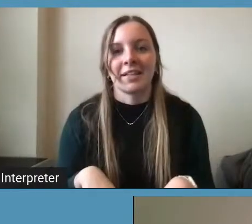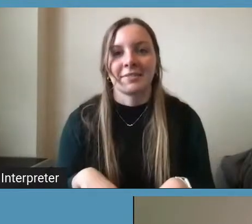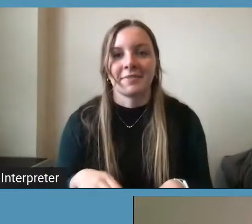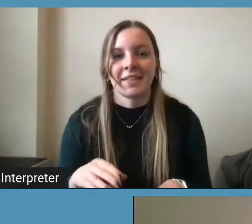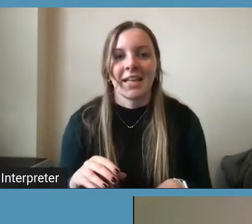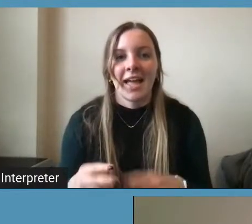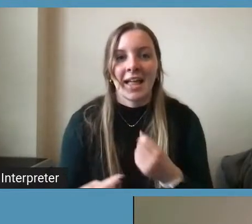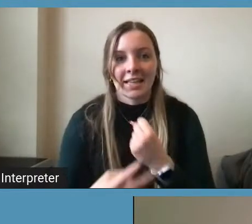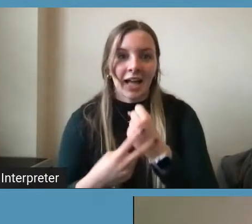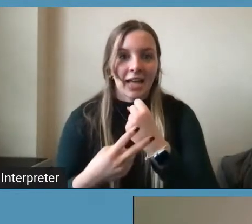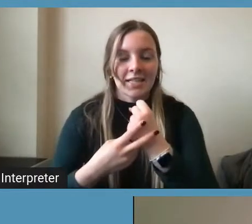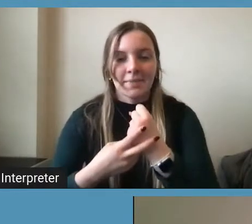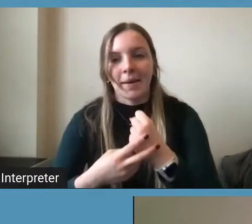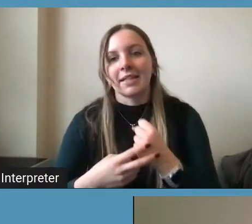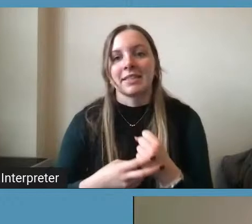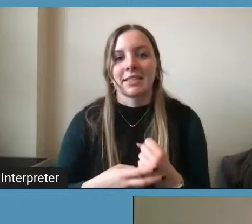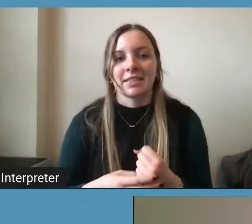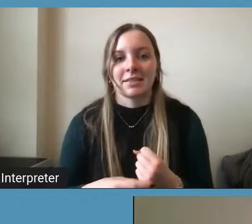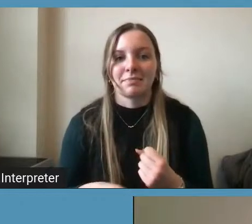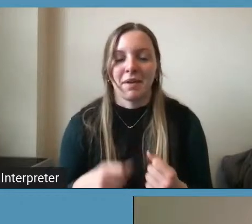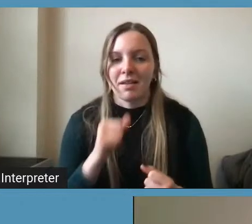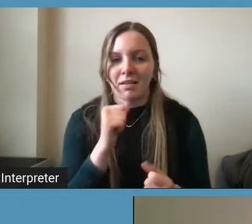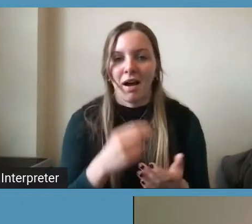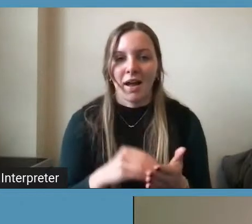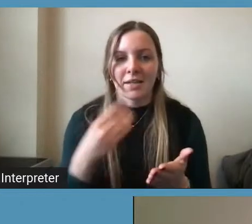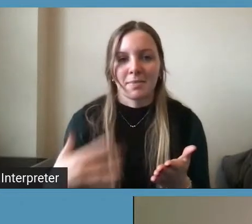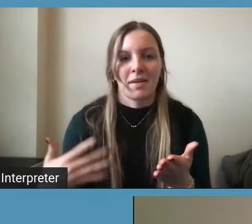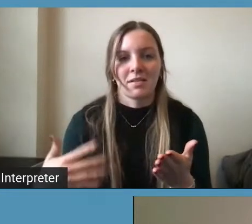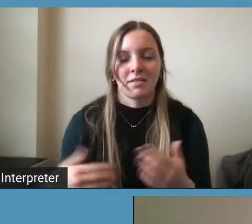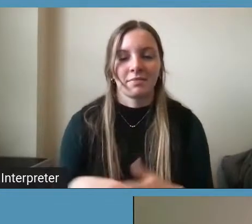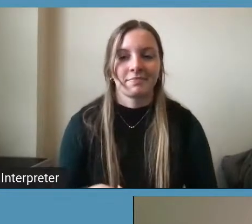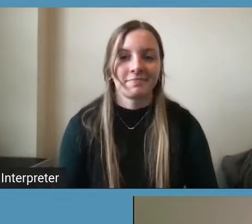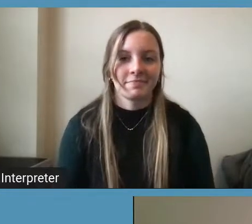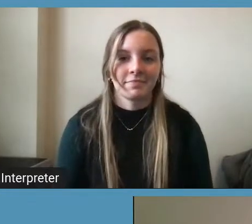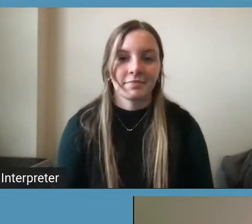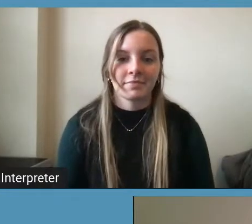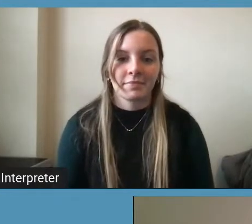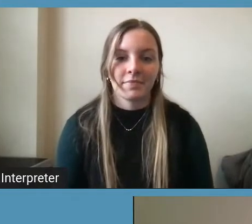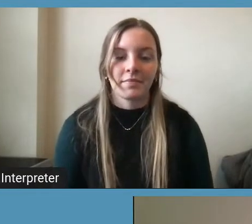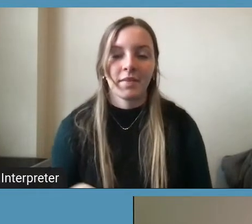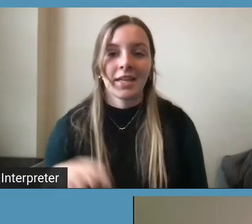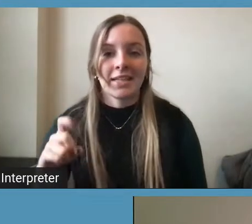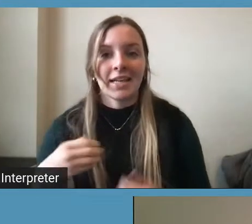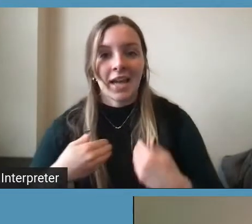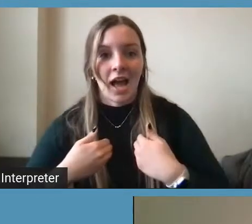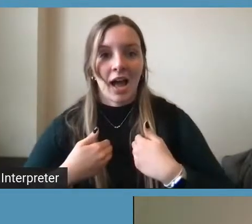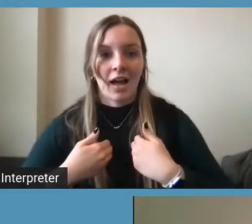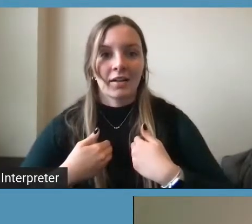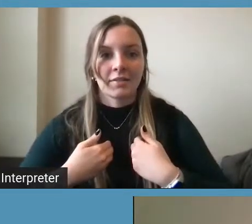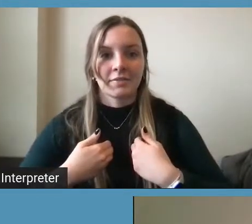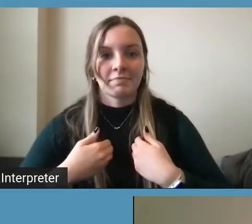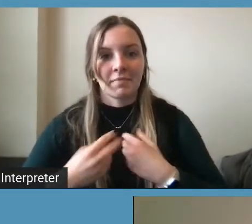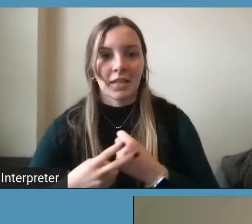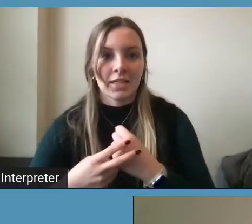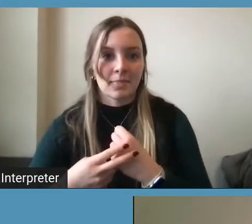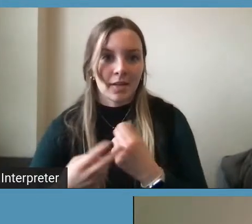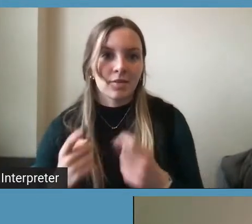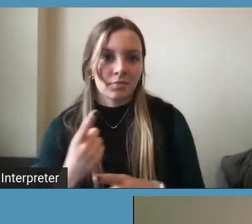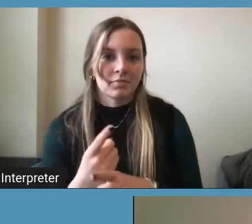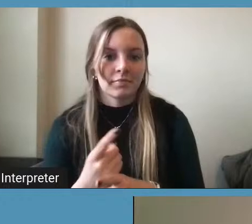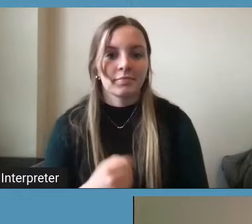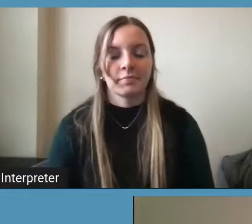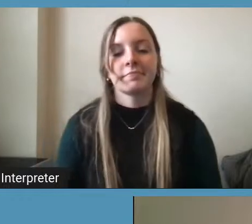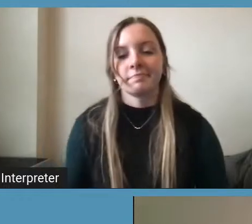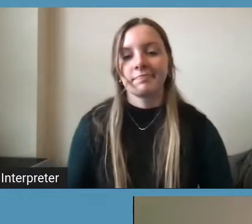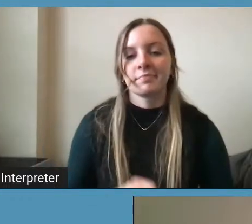have to make sure you have enough computation power to be able to handle it. Yeah, so the RTIs really don't take a lot of